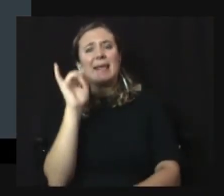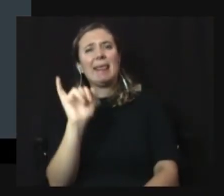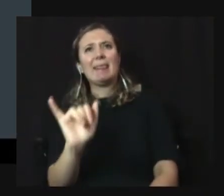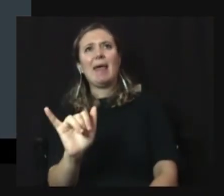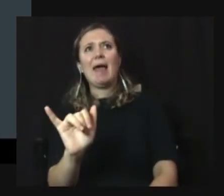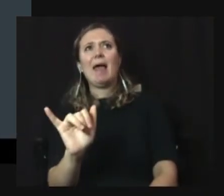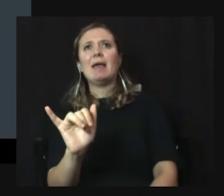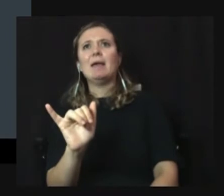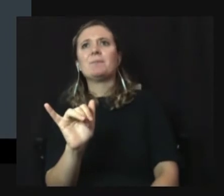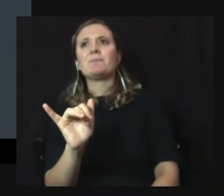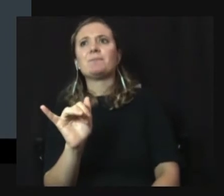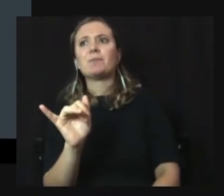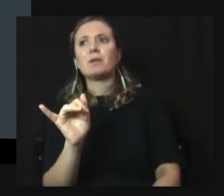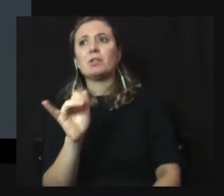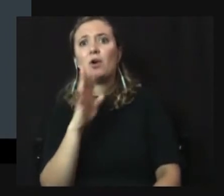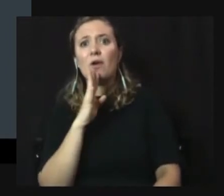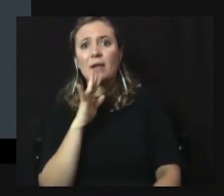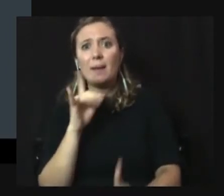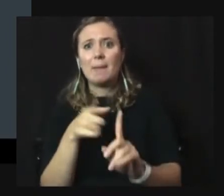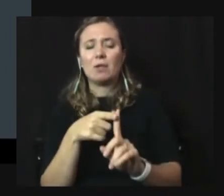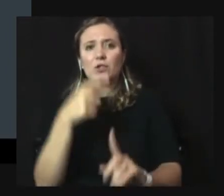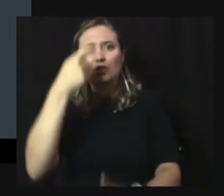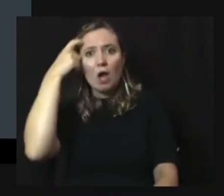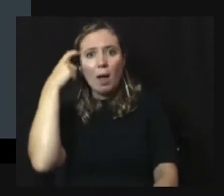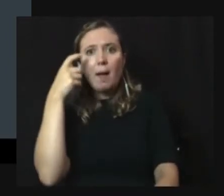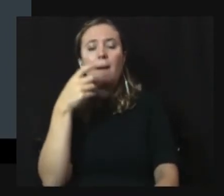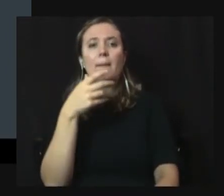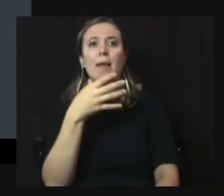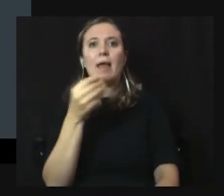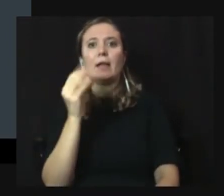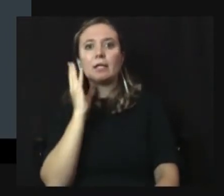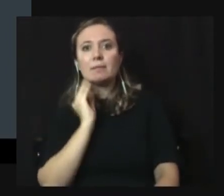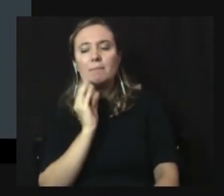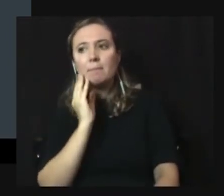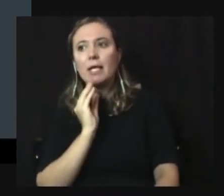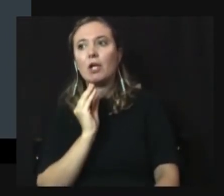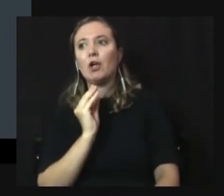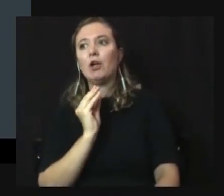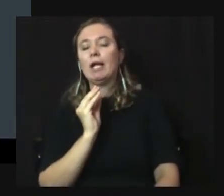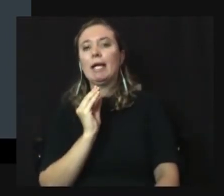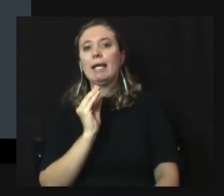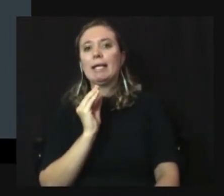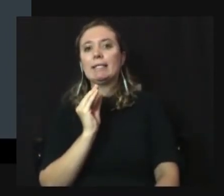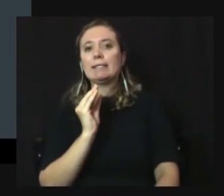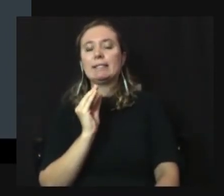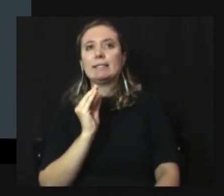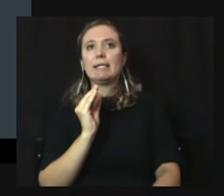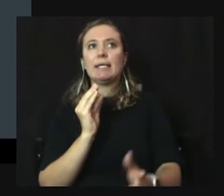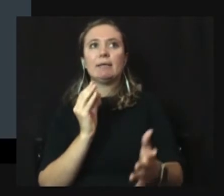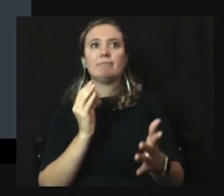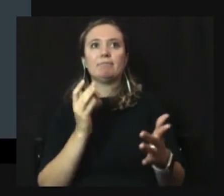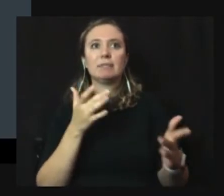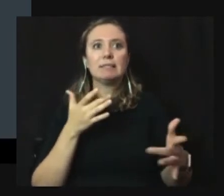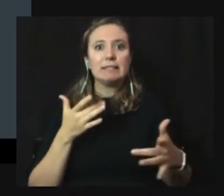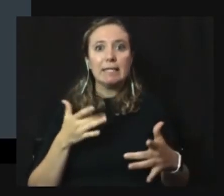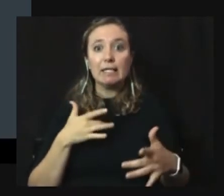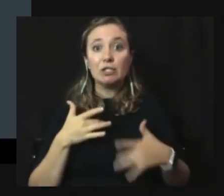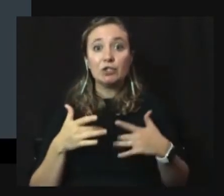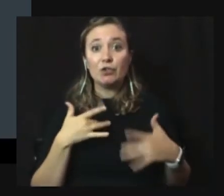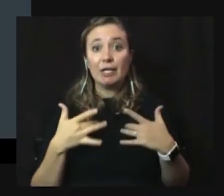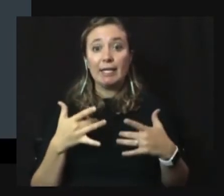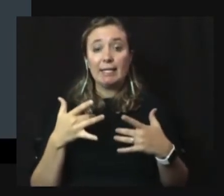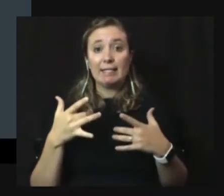that when I talk about trauma and I talk about experiencing, especially when we talk about sensory saturation, as an autistic